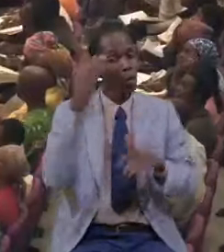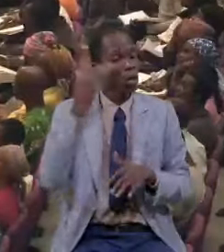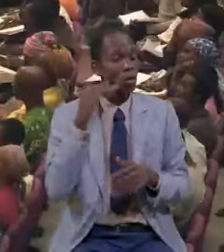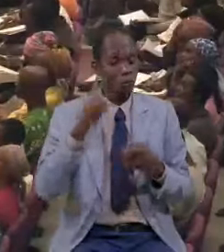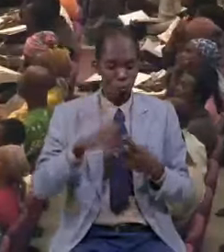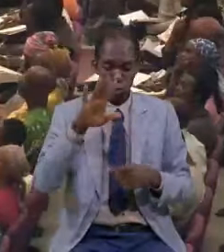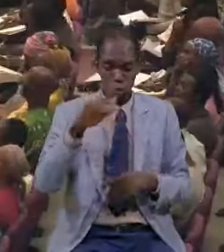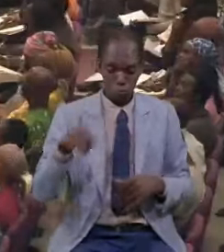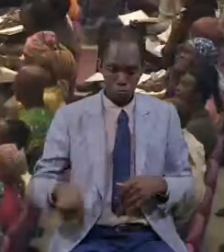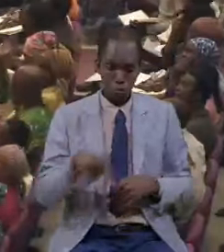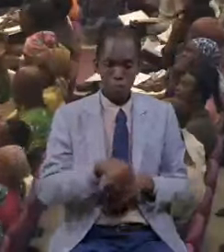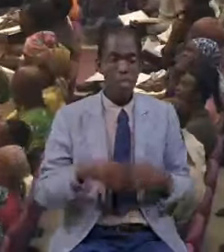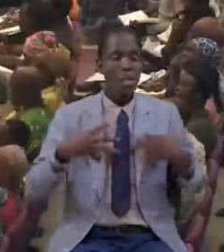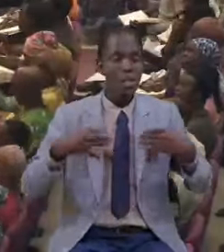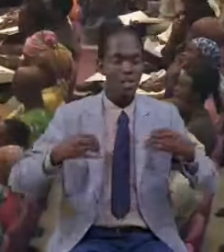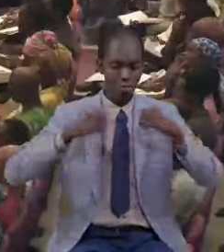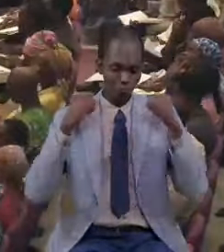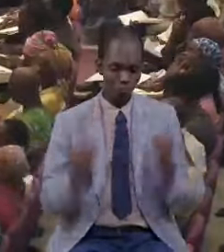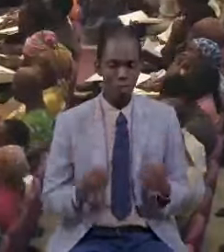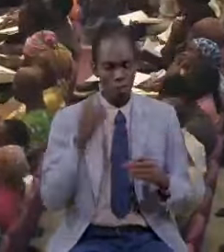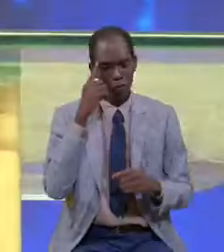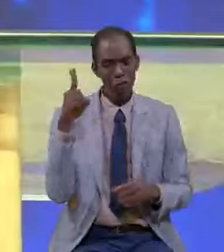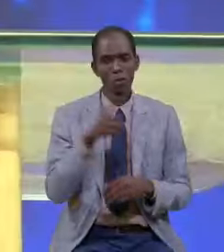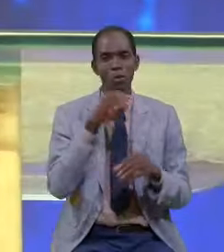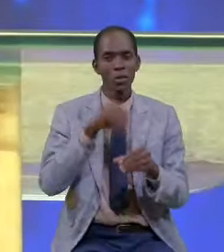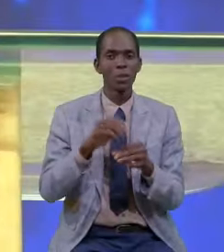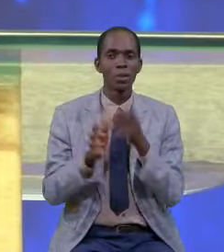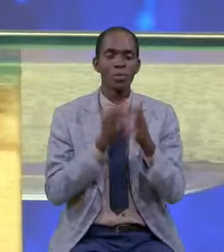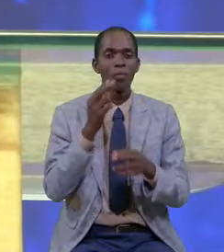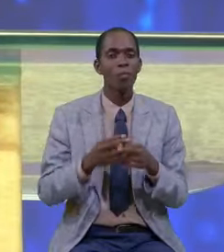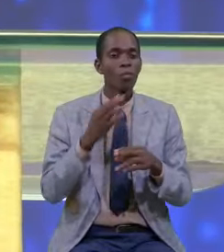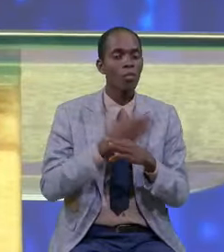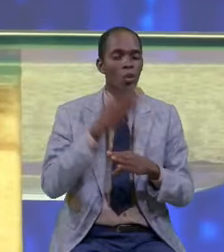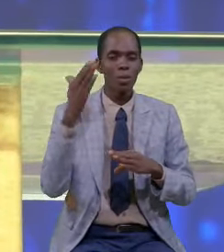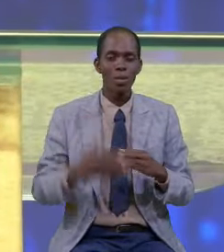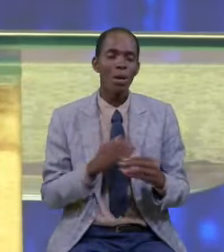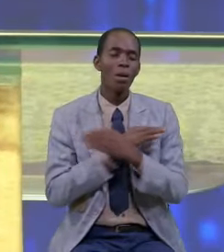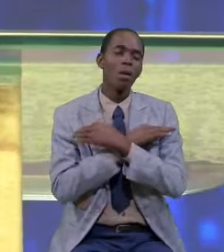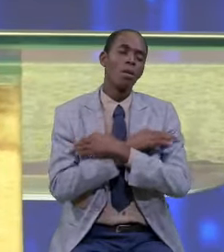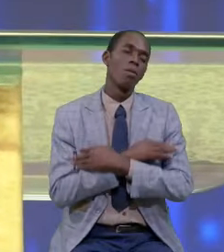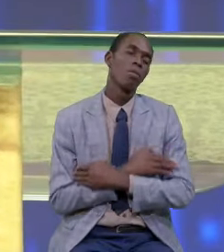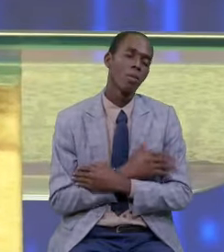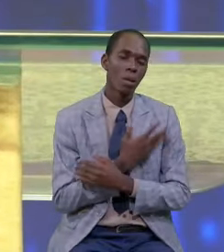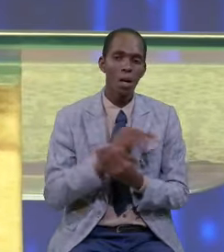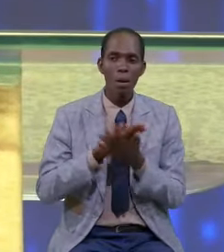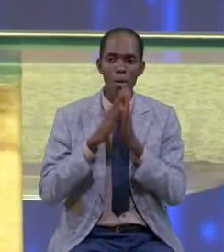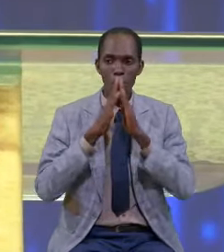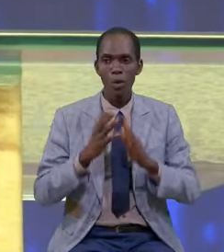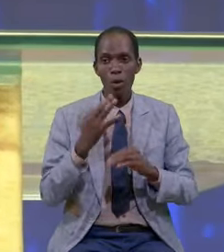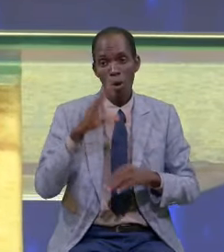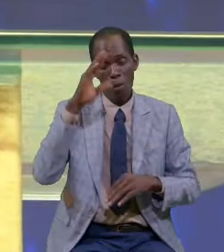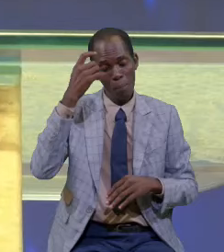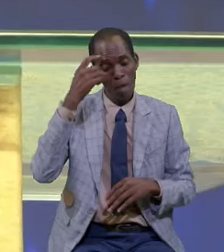strength in Jesus' name. Total rest and peace of mind. You will sleep